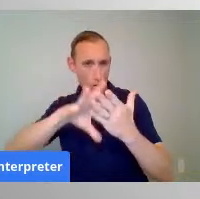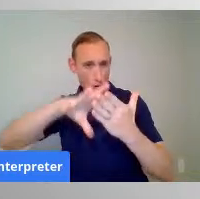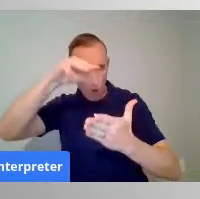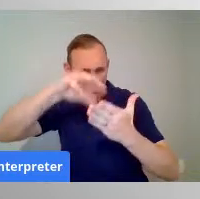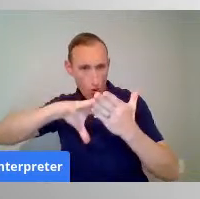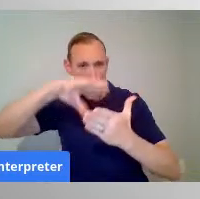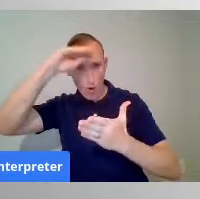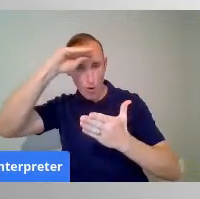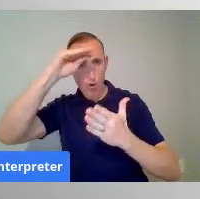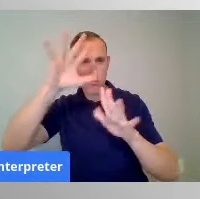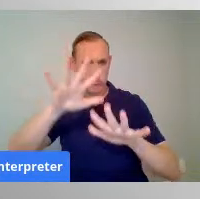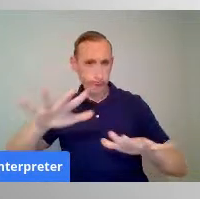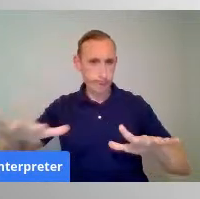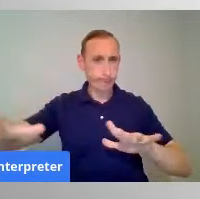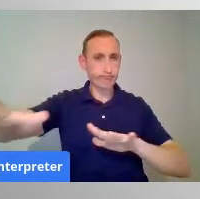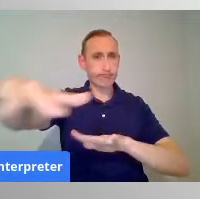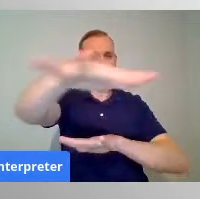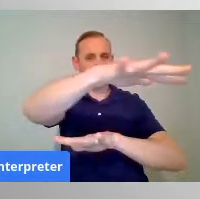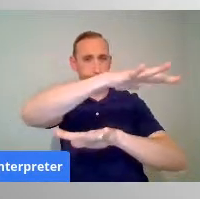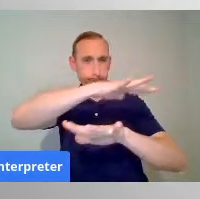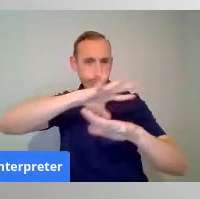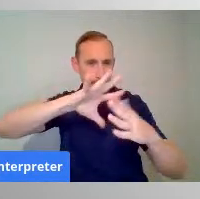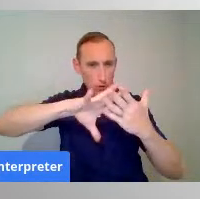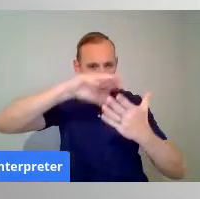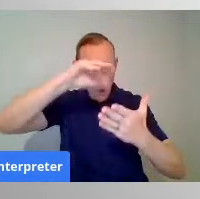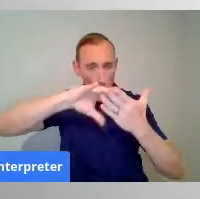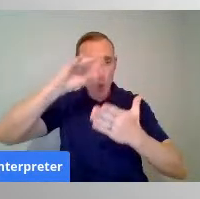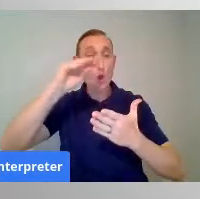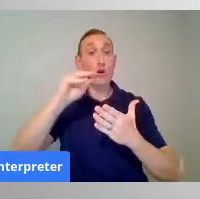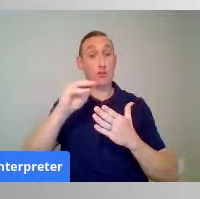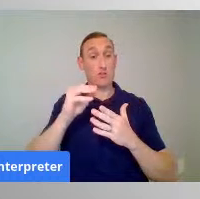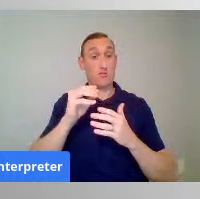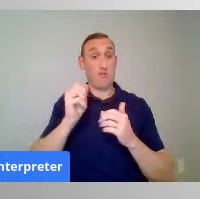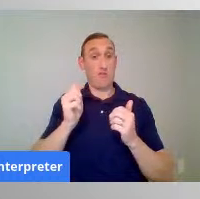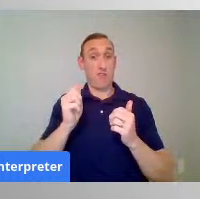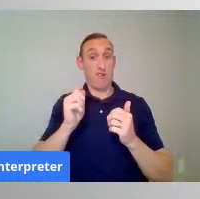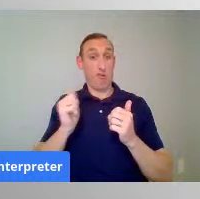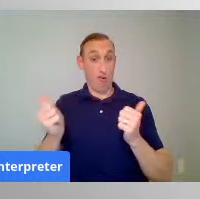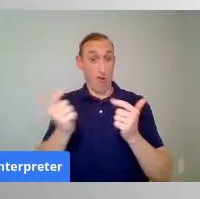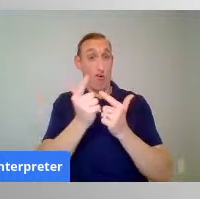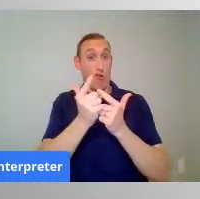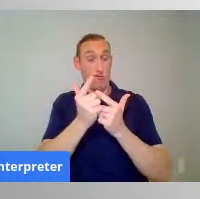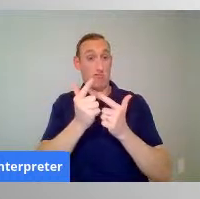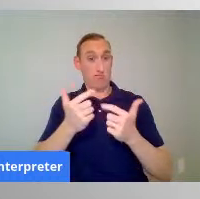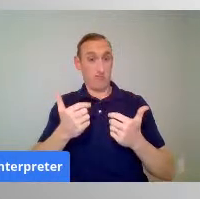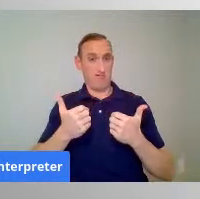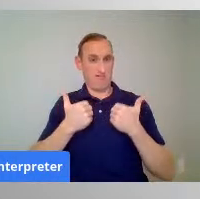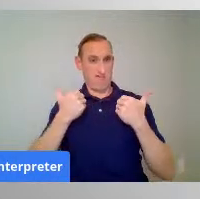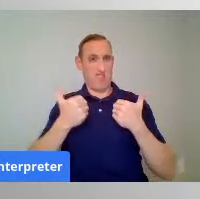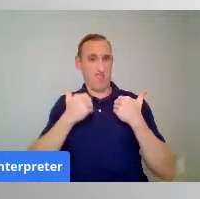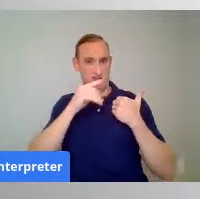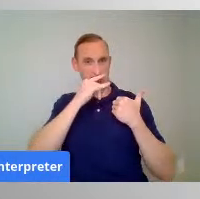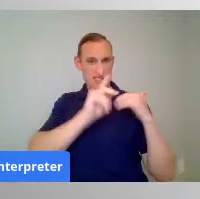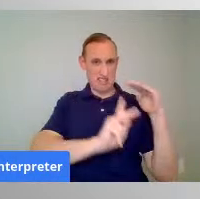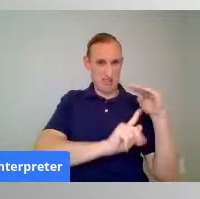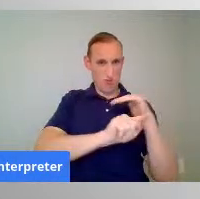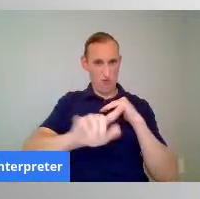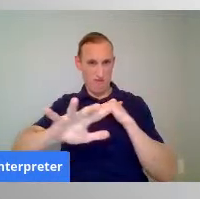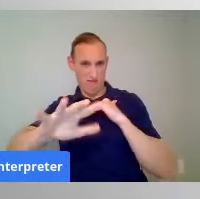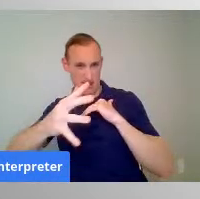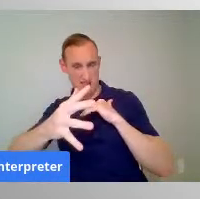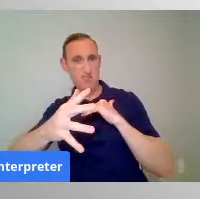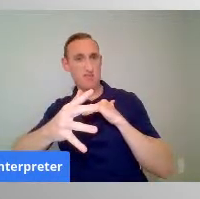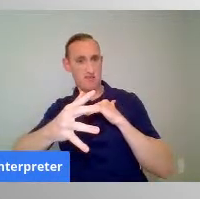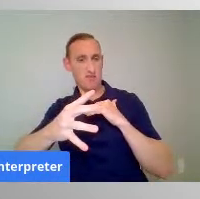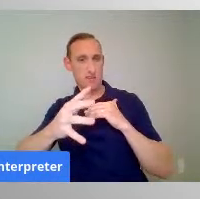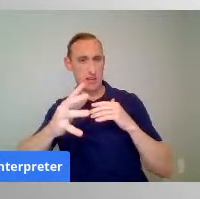of those elementary age kids, either in the classroom by bringing materials there, or on site when some of them come out in